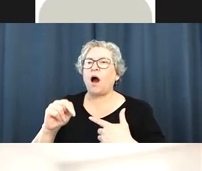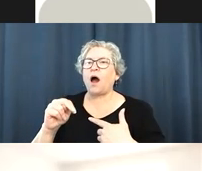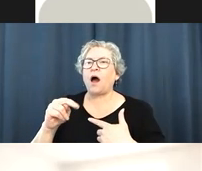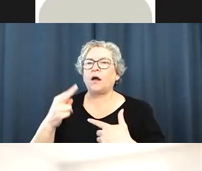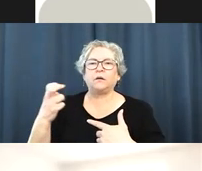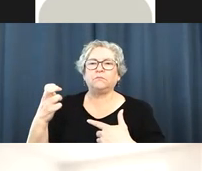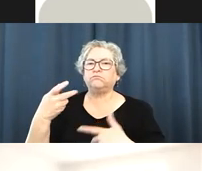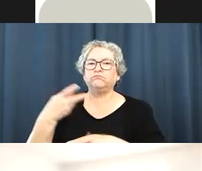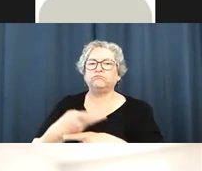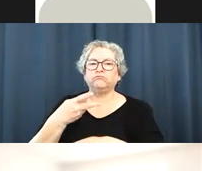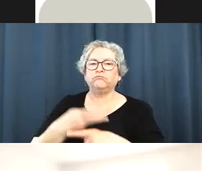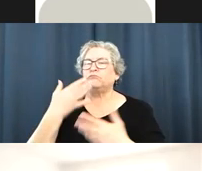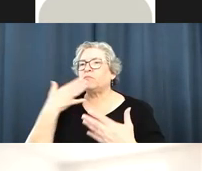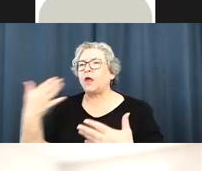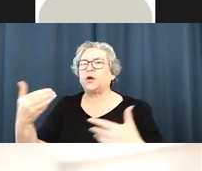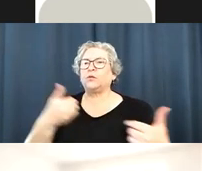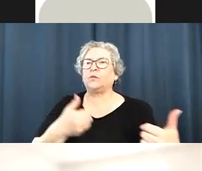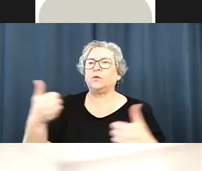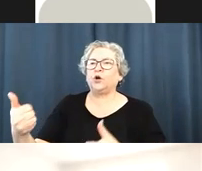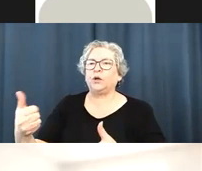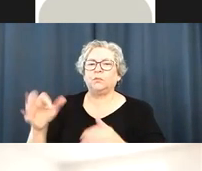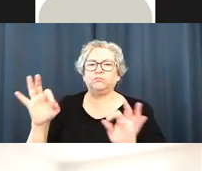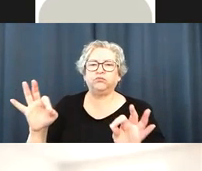work. Thanks, man. Appreciate it.